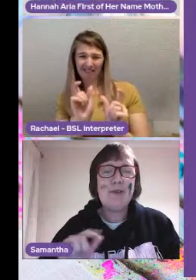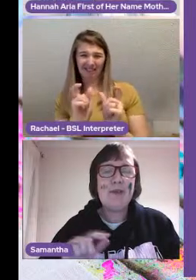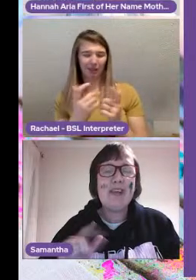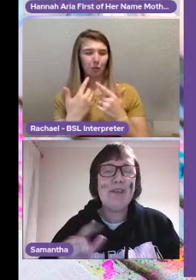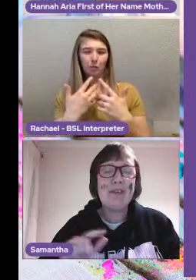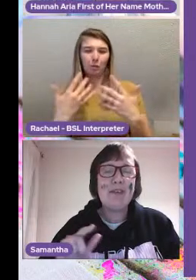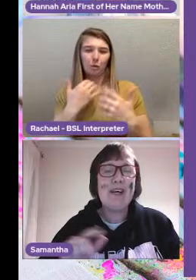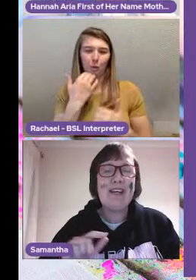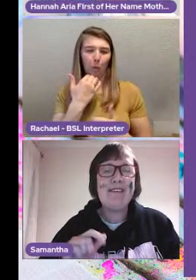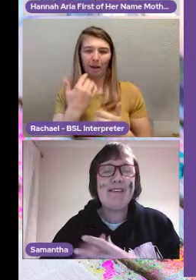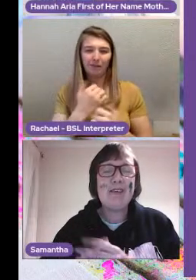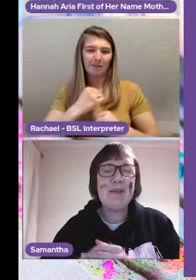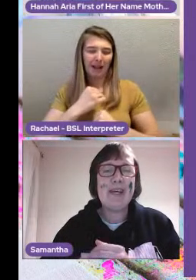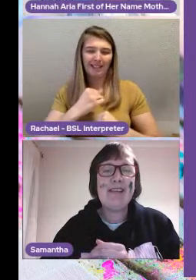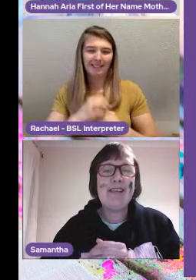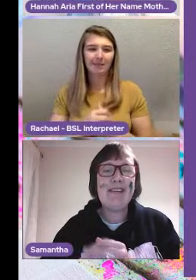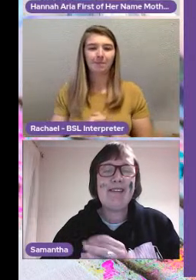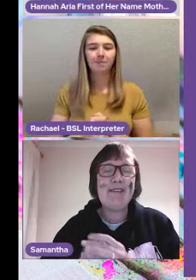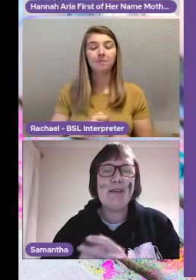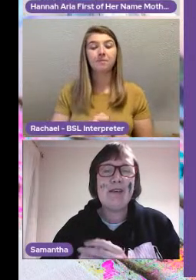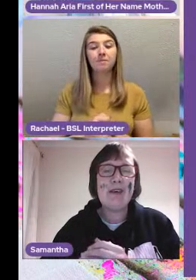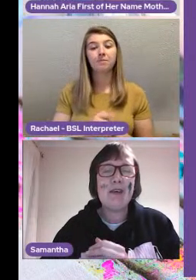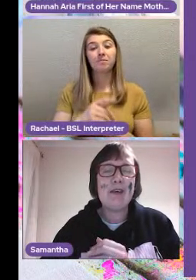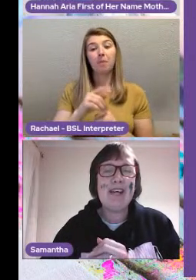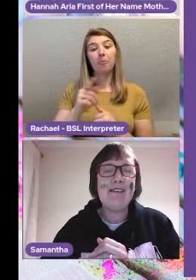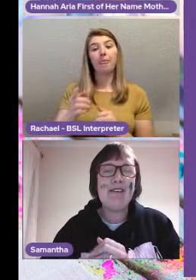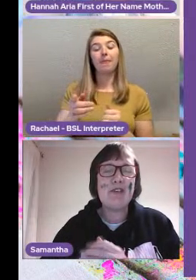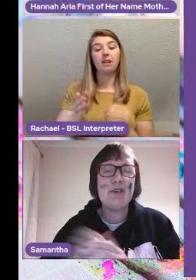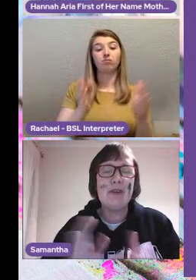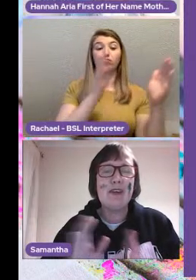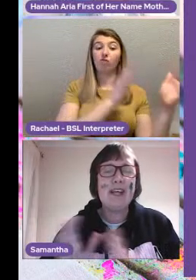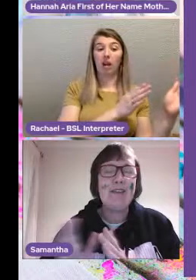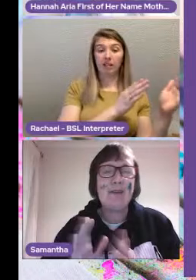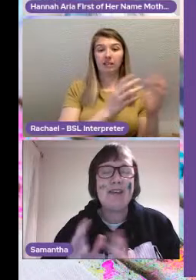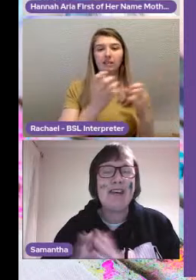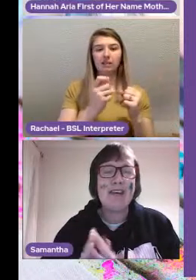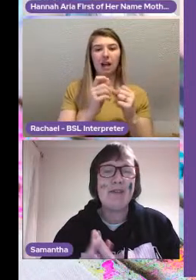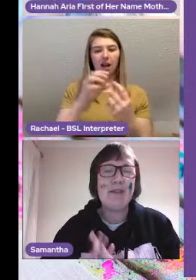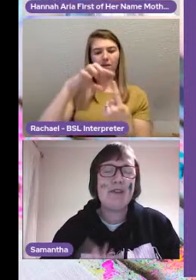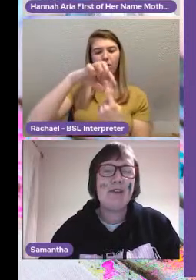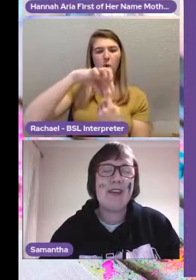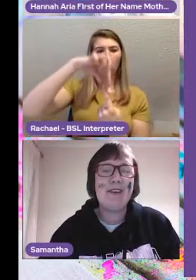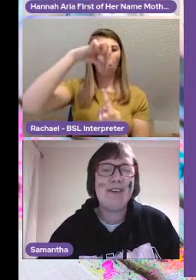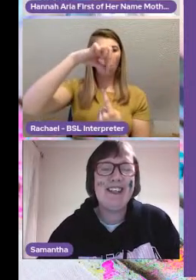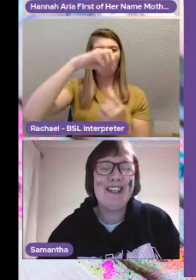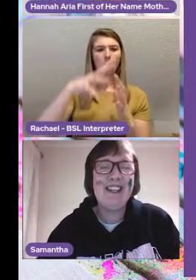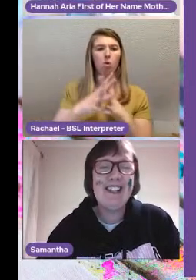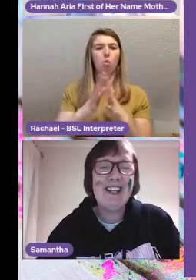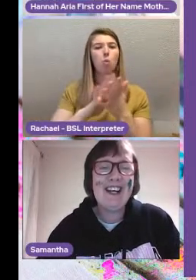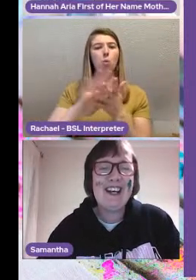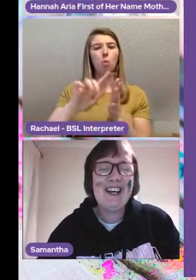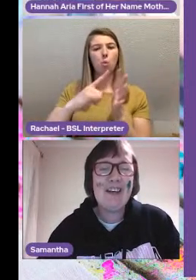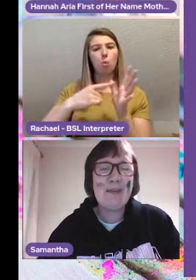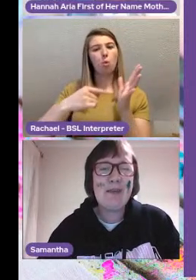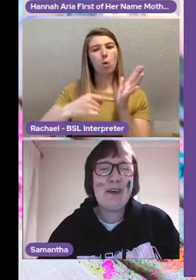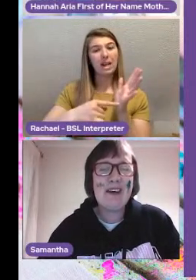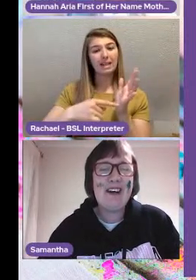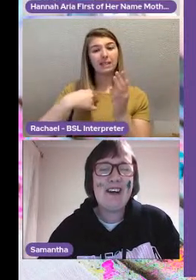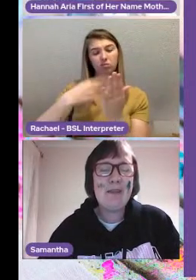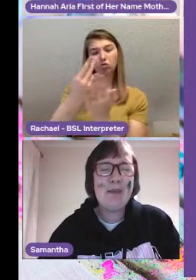corn or wheat on the right, sorry, the wheat, is quite easy to draw either way round, so I drew that one.